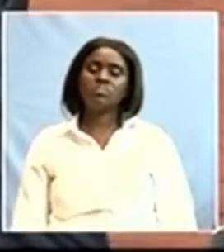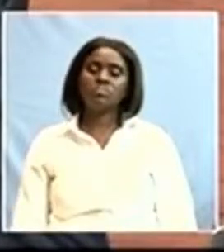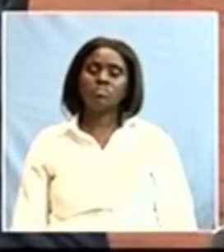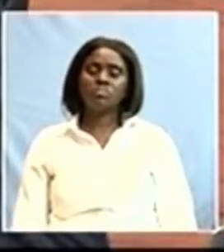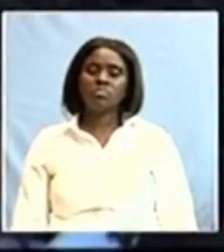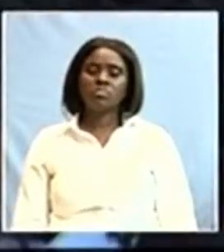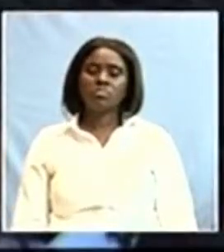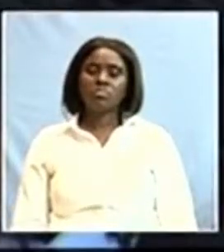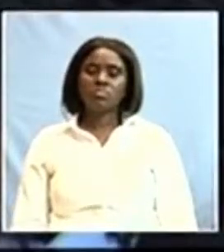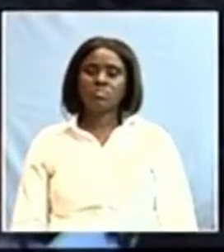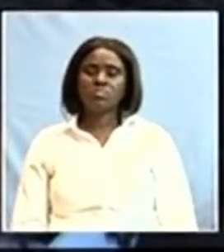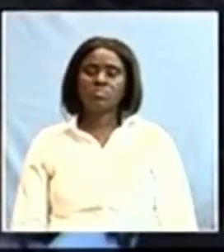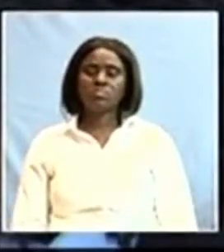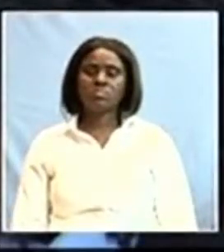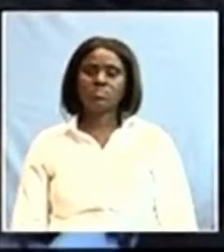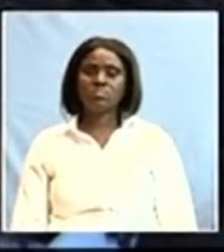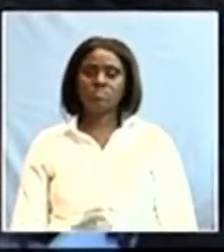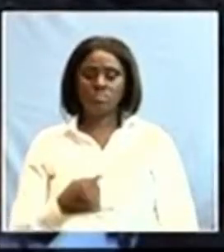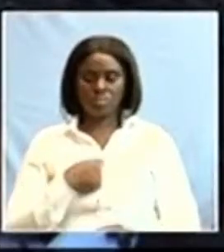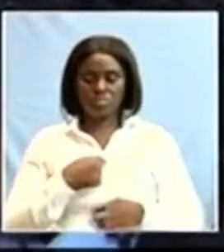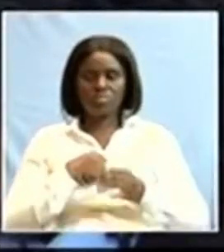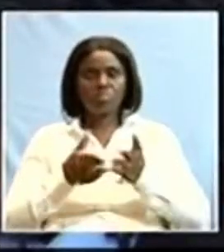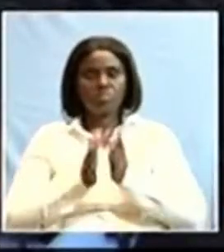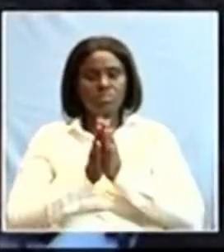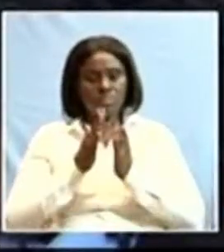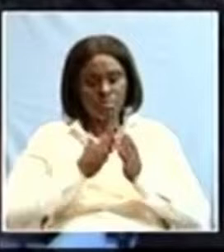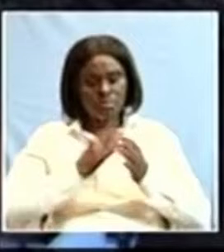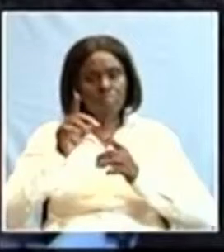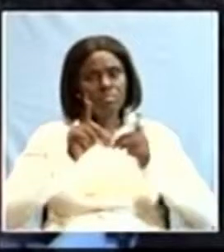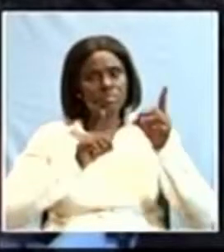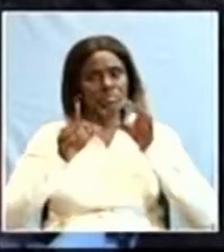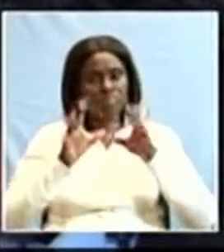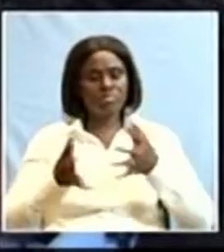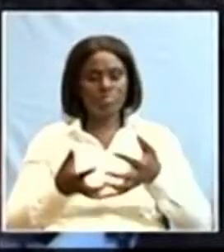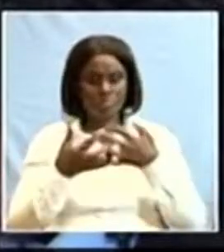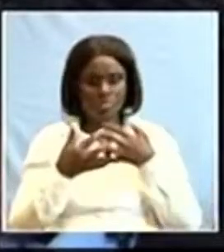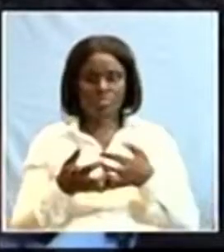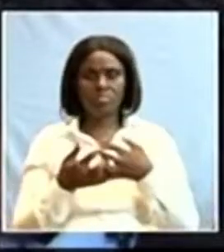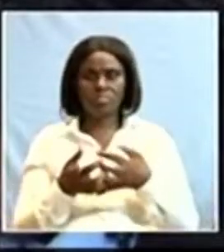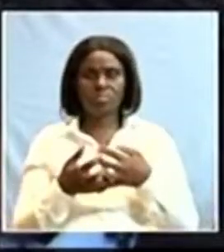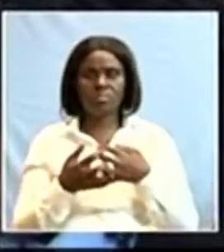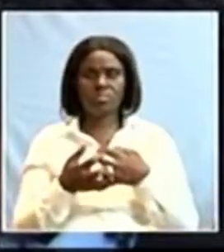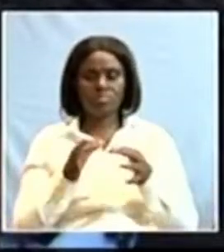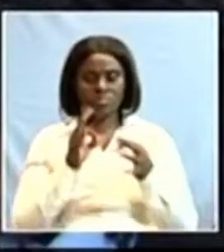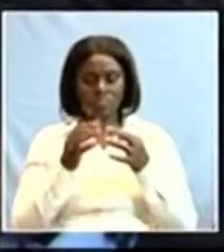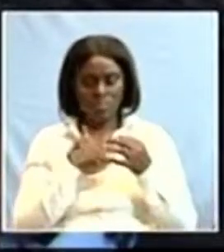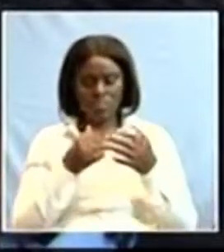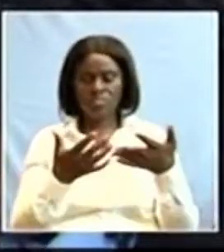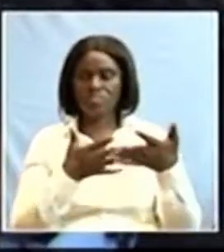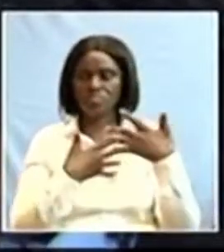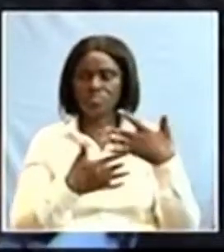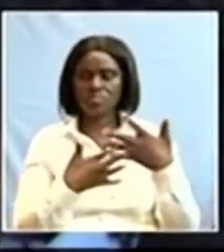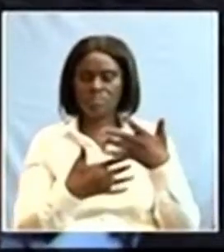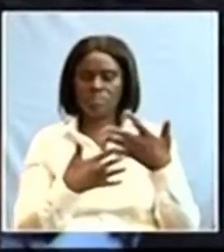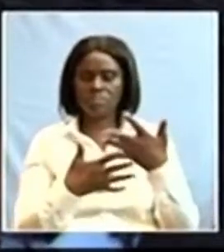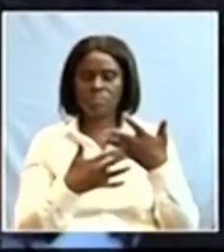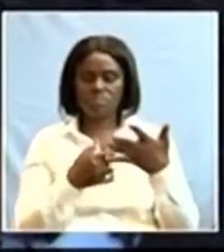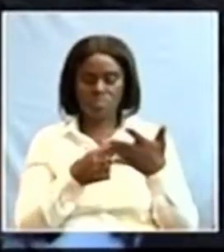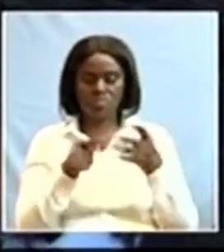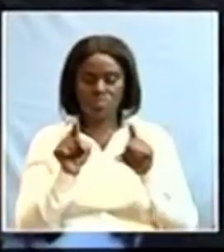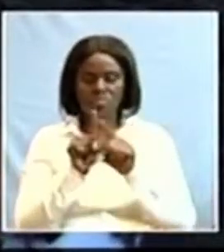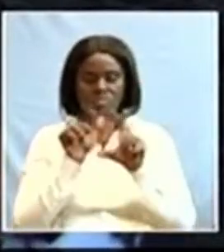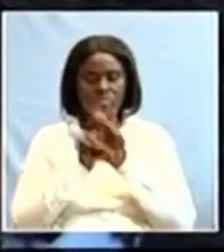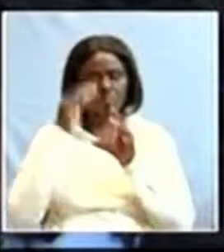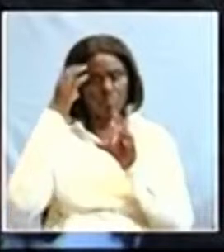initially, I asked my director, engineering, if she had those documentation at the